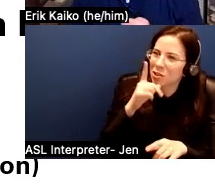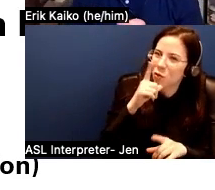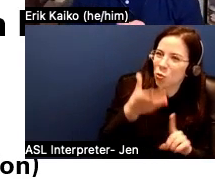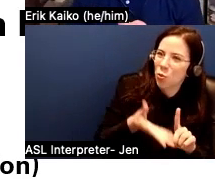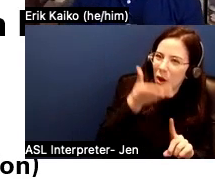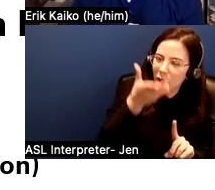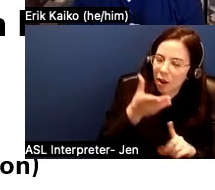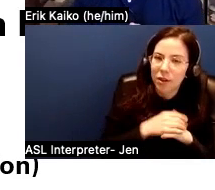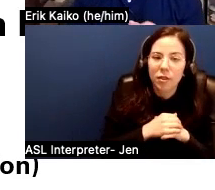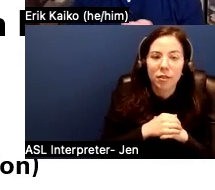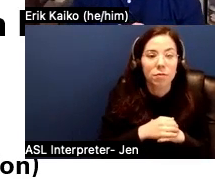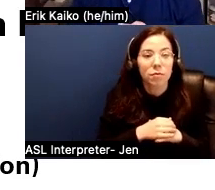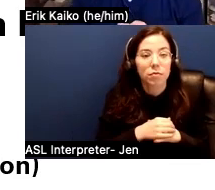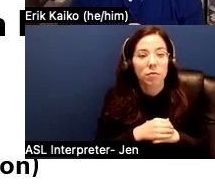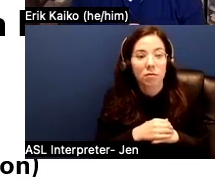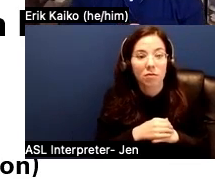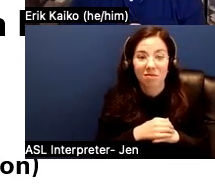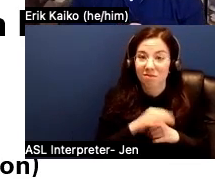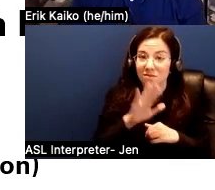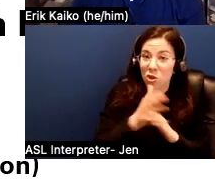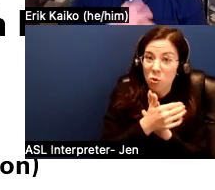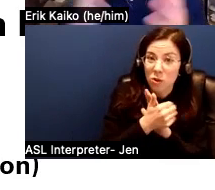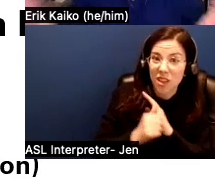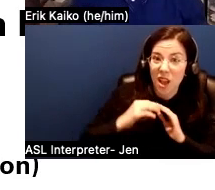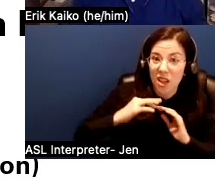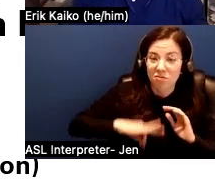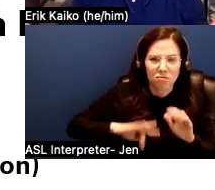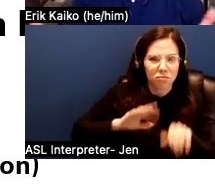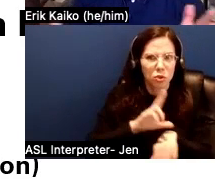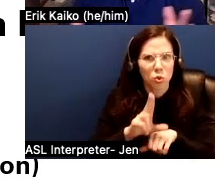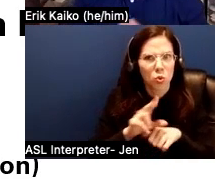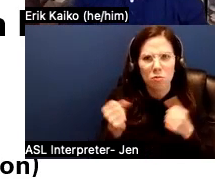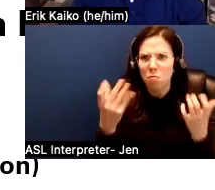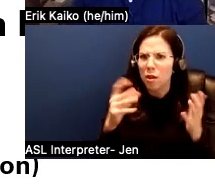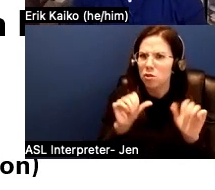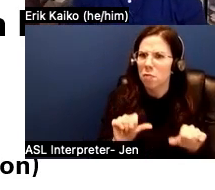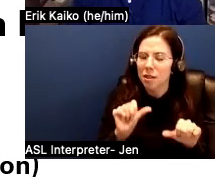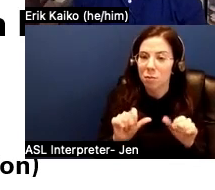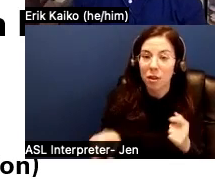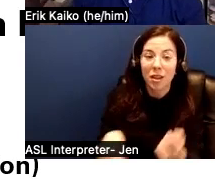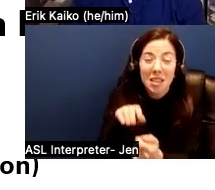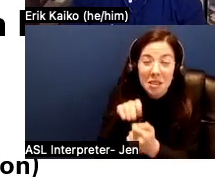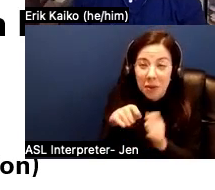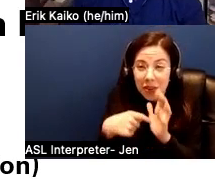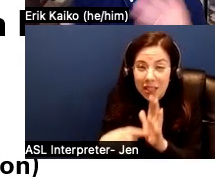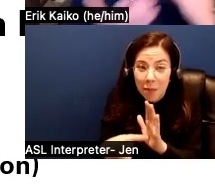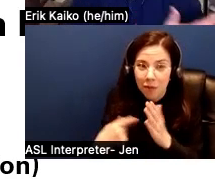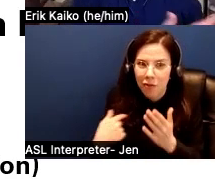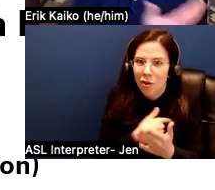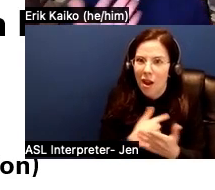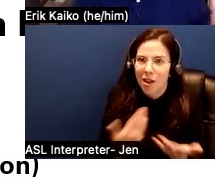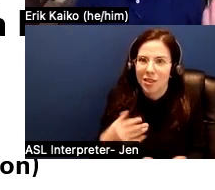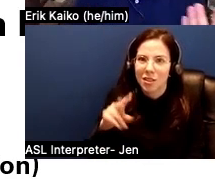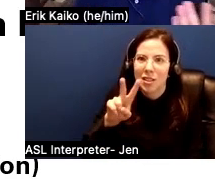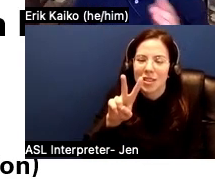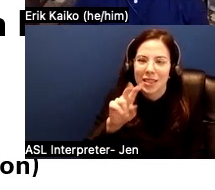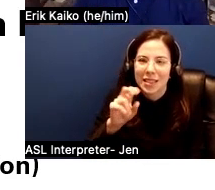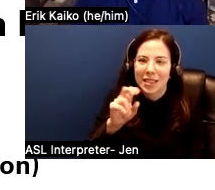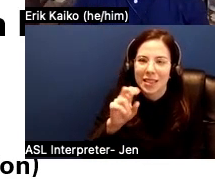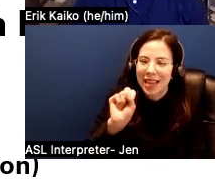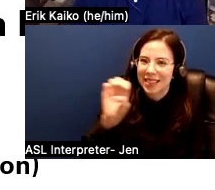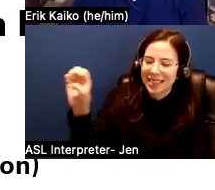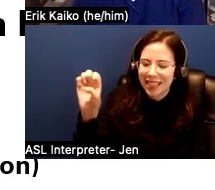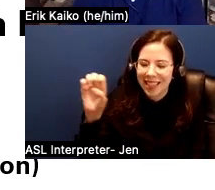your assets to your advantage, right? This is a very specific example, but Hubbard Street Dance Chicago recently had this